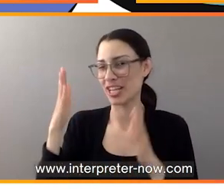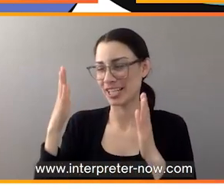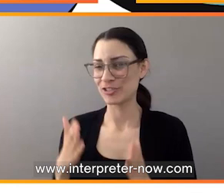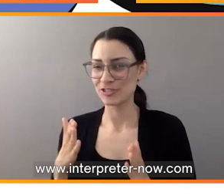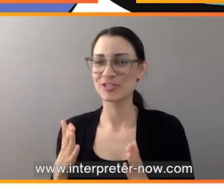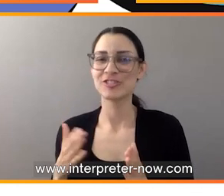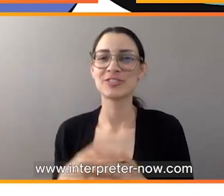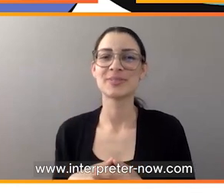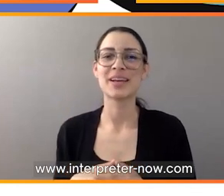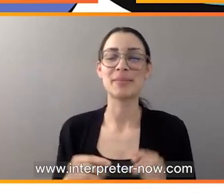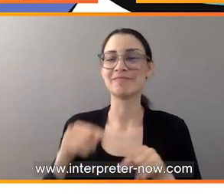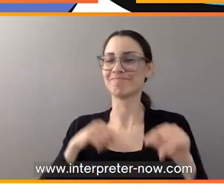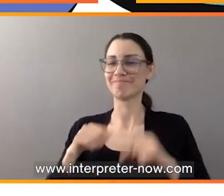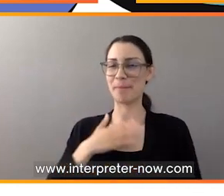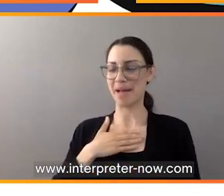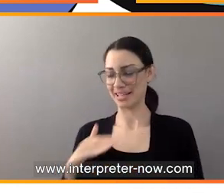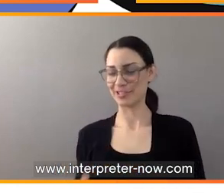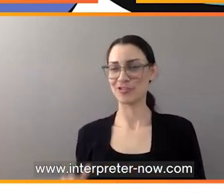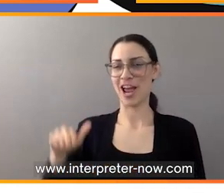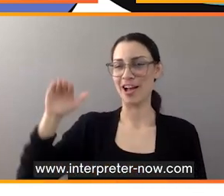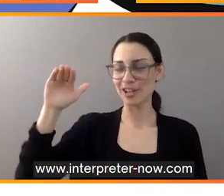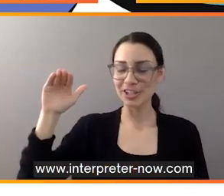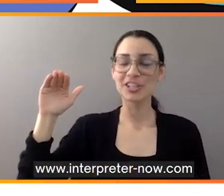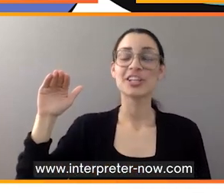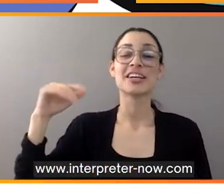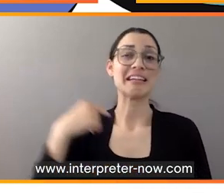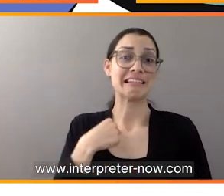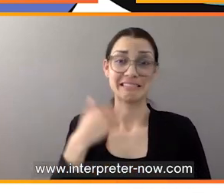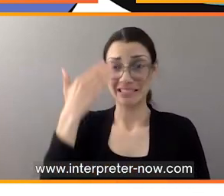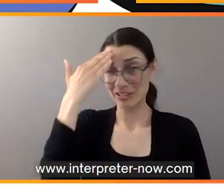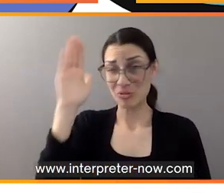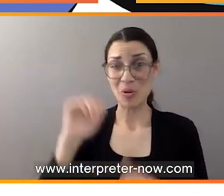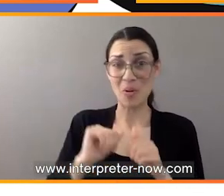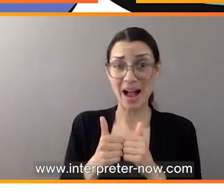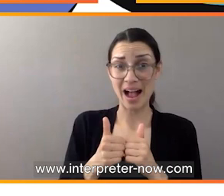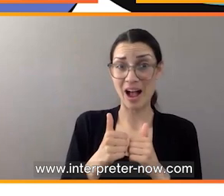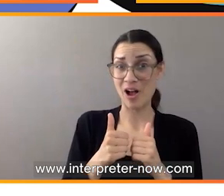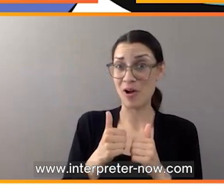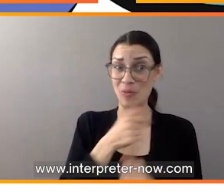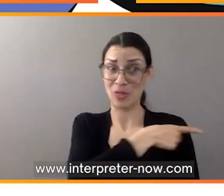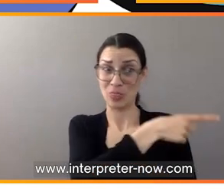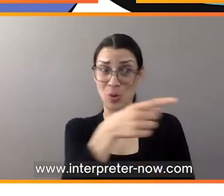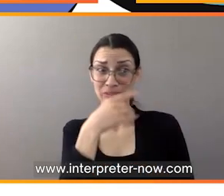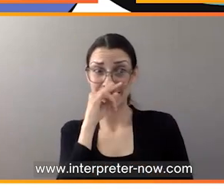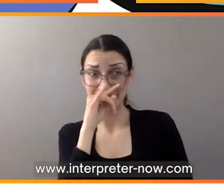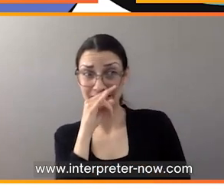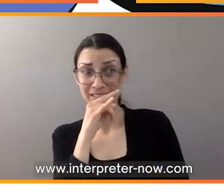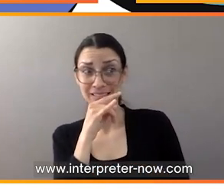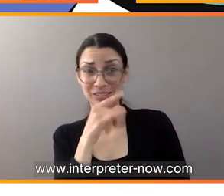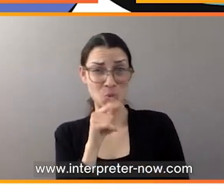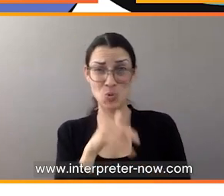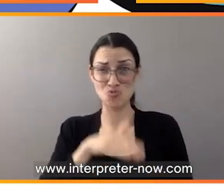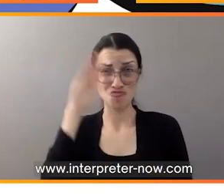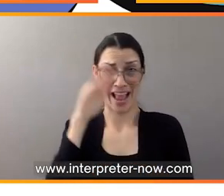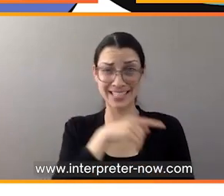I shared a little bit about my childhood. Look, you know, I don't know how some of these kids were raised that I grew up around. I'm like, wow,